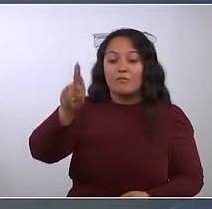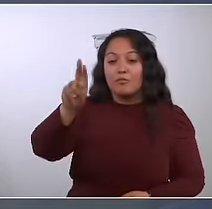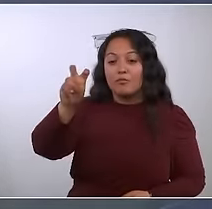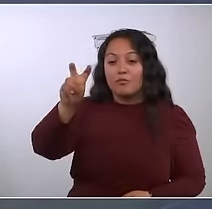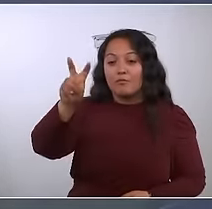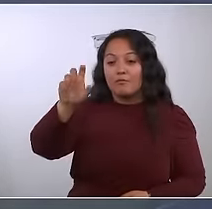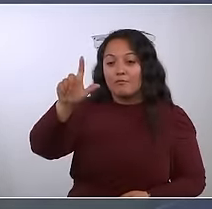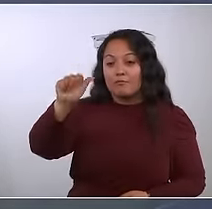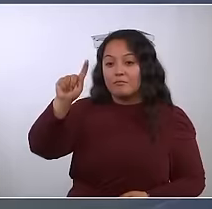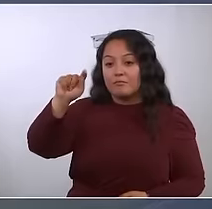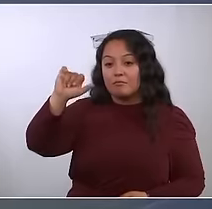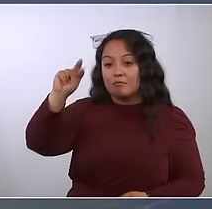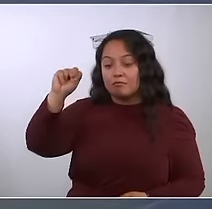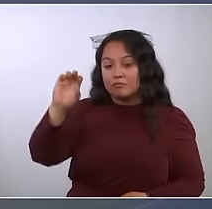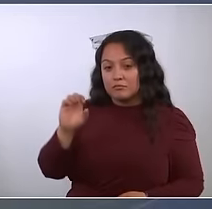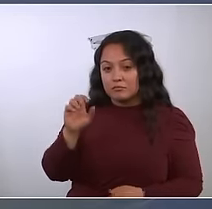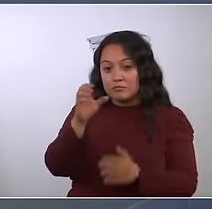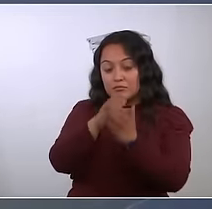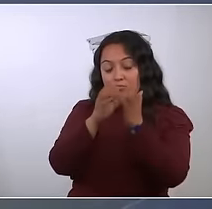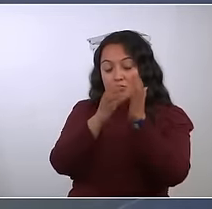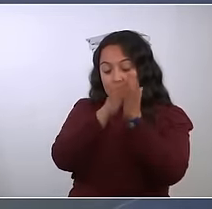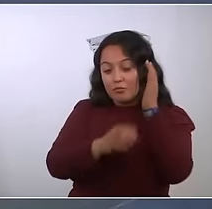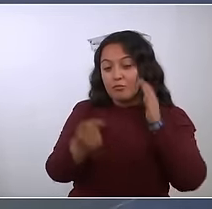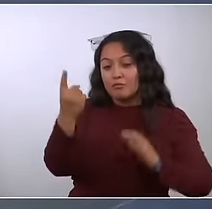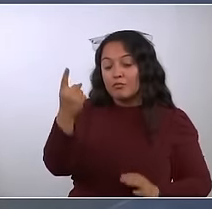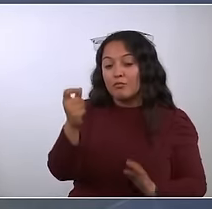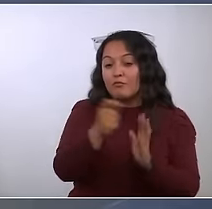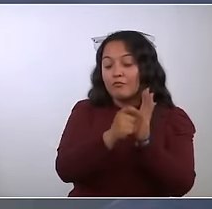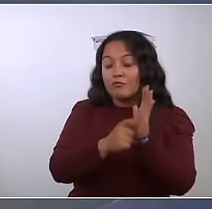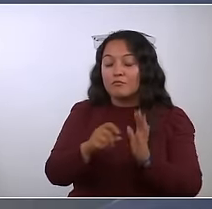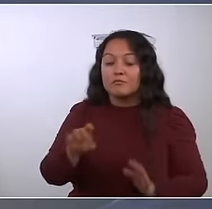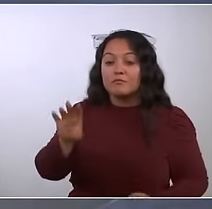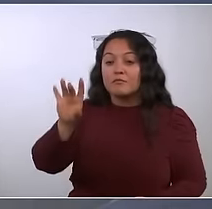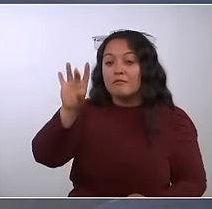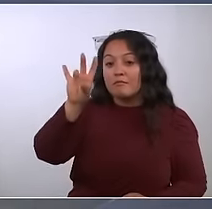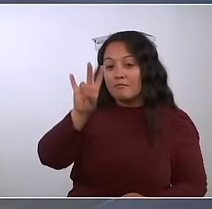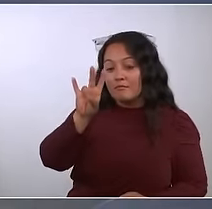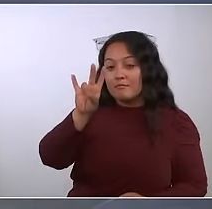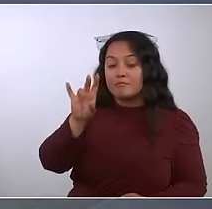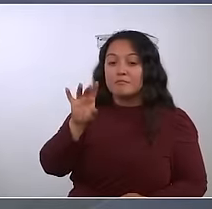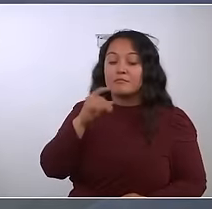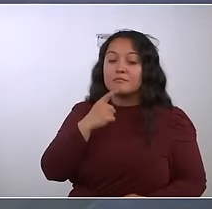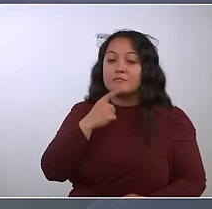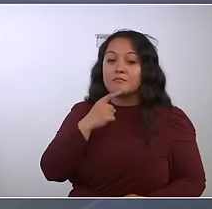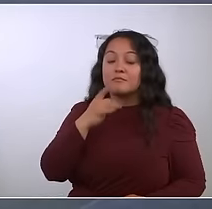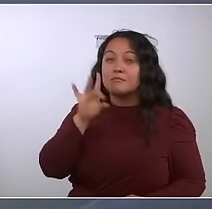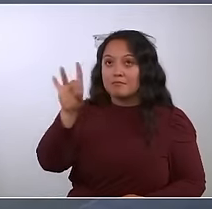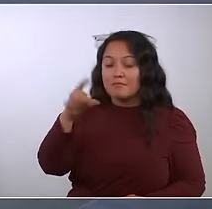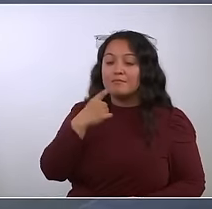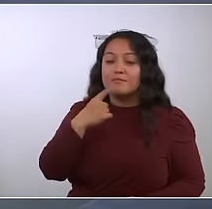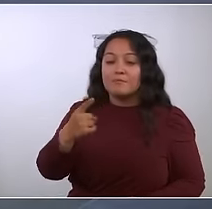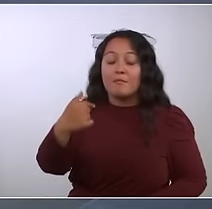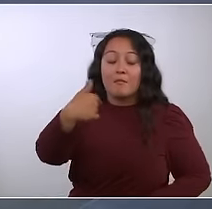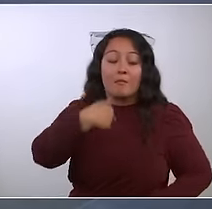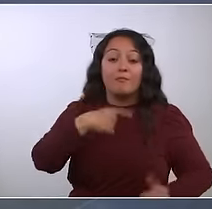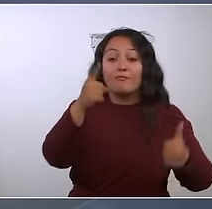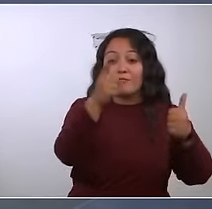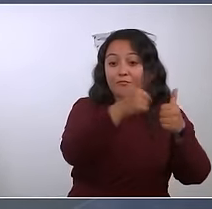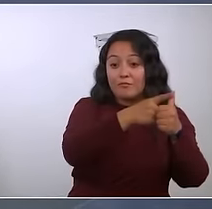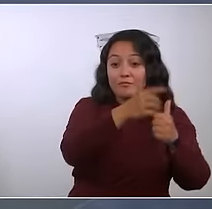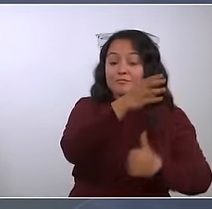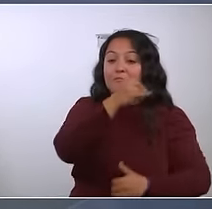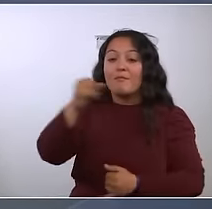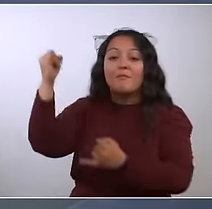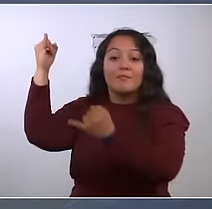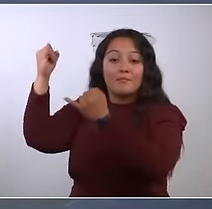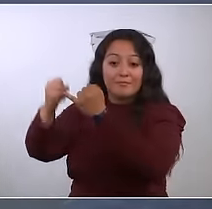capítulo 8 dice de esta manera. Revelation 1 and 8 says, yo soy el alfa y omega. I am the alpha principio and the omega. Y fin. The beginning